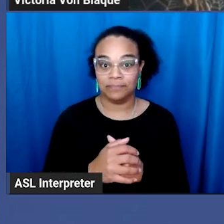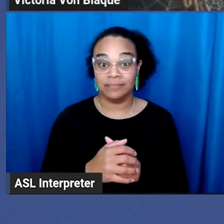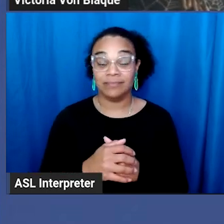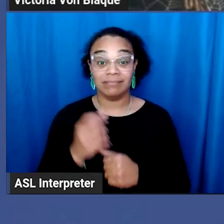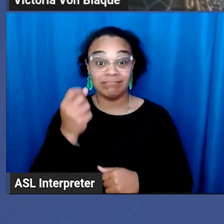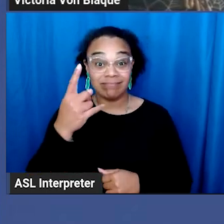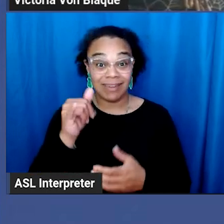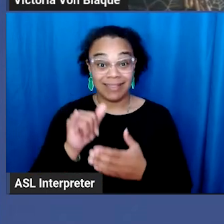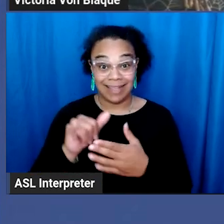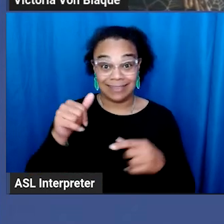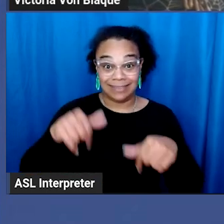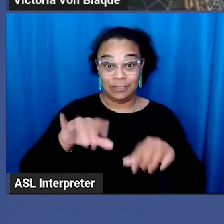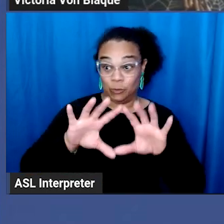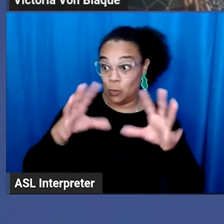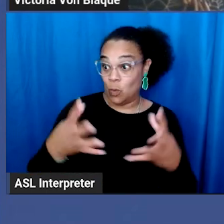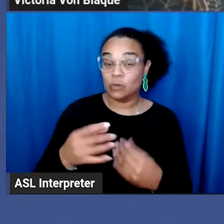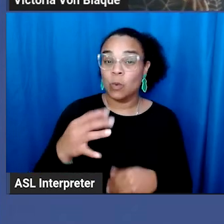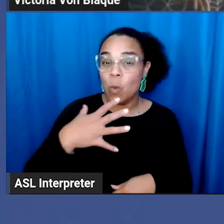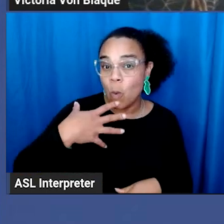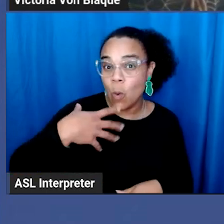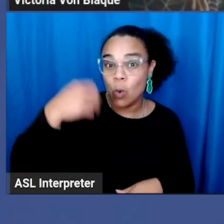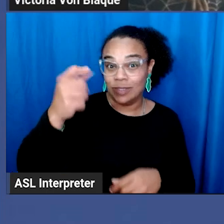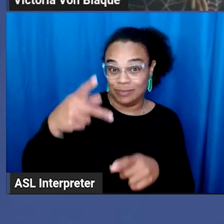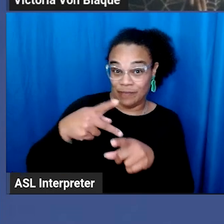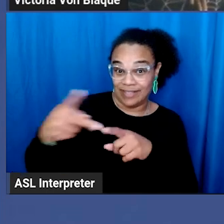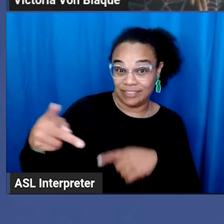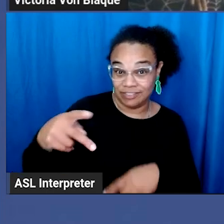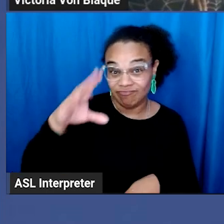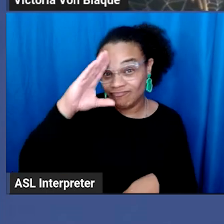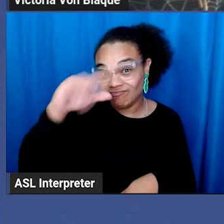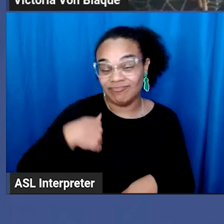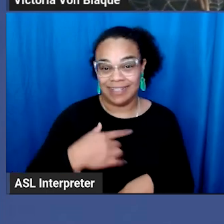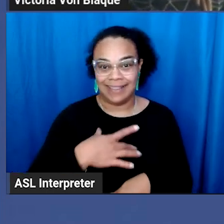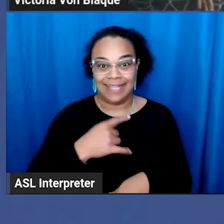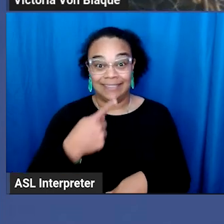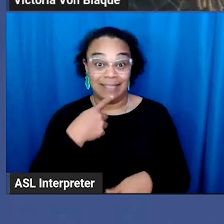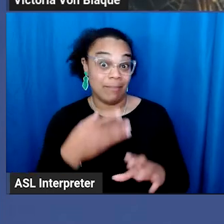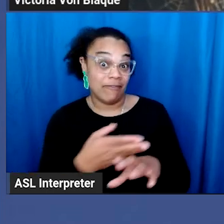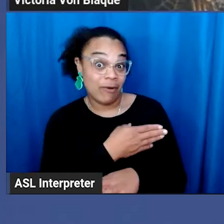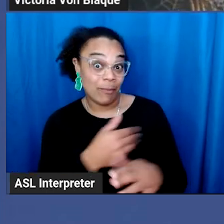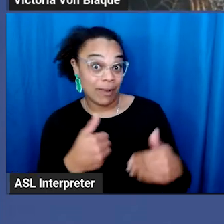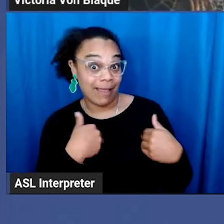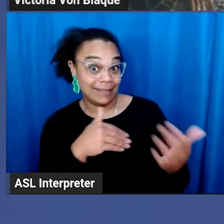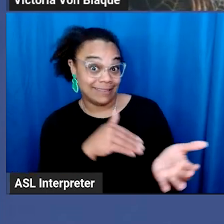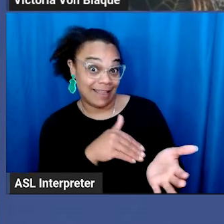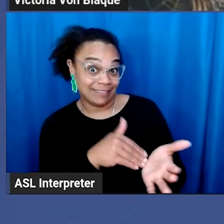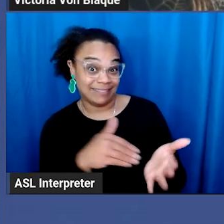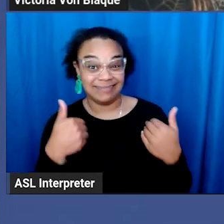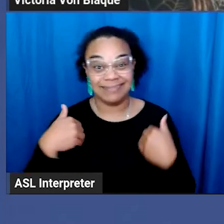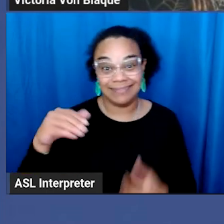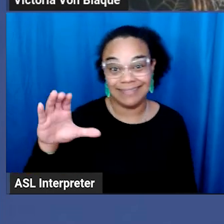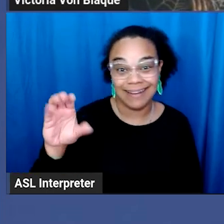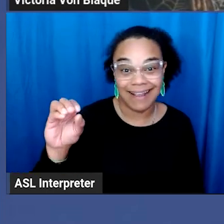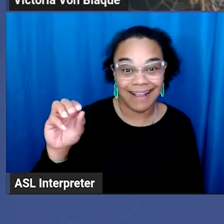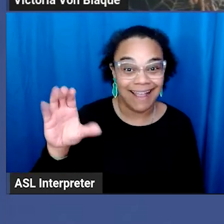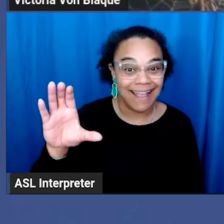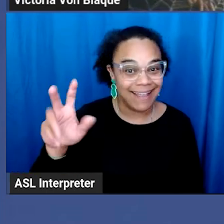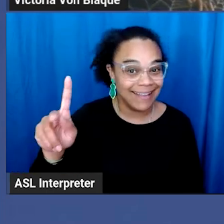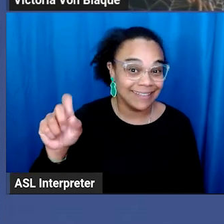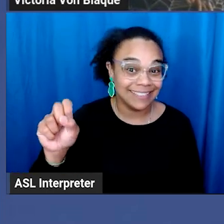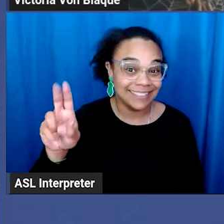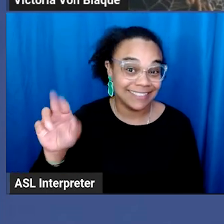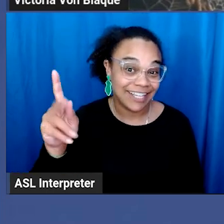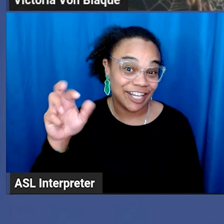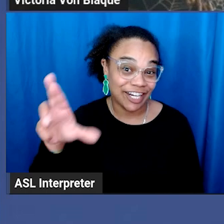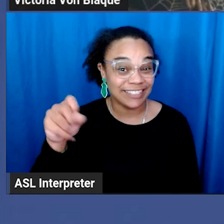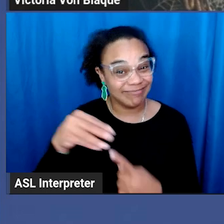oldest profession. I love to say, before we had doctors, we had cocksuckers, right?